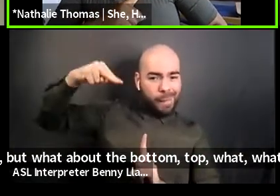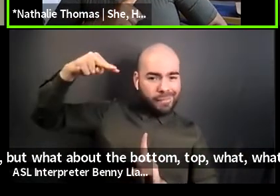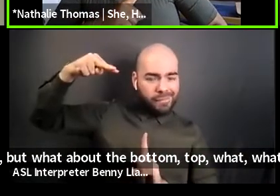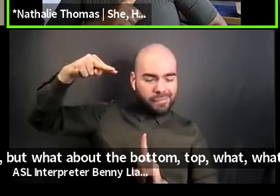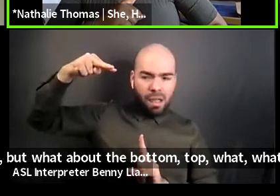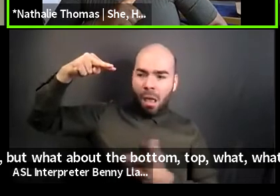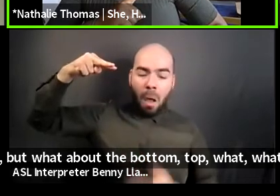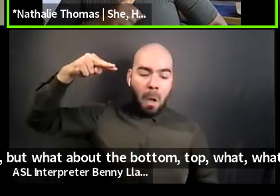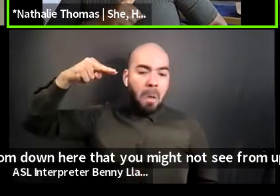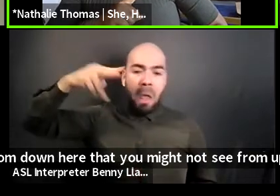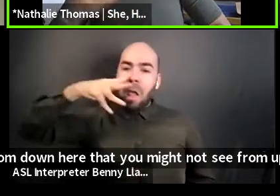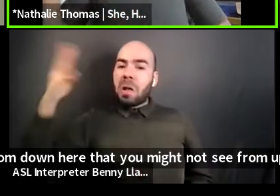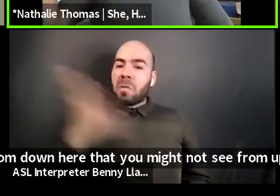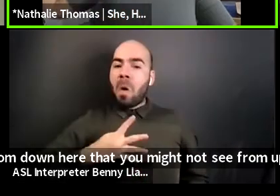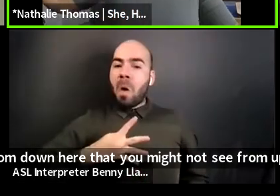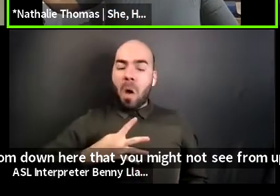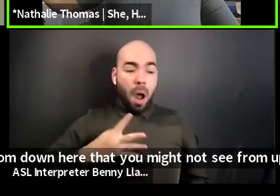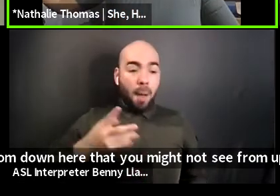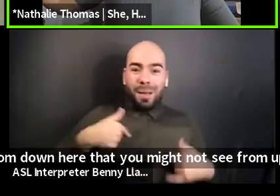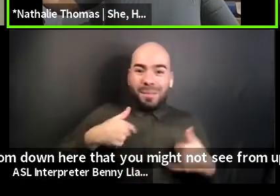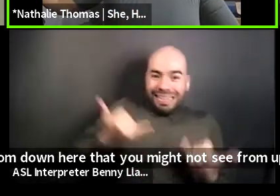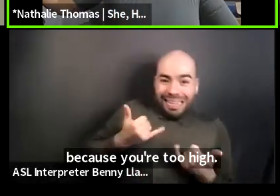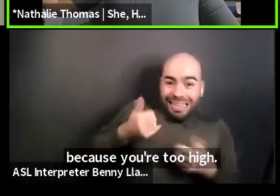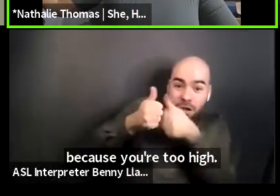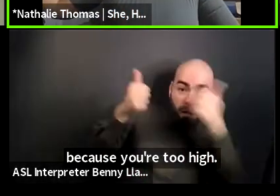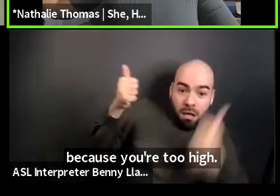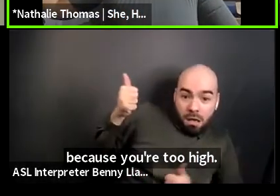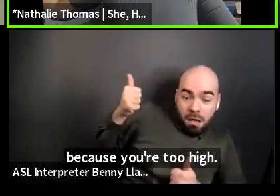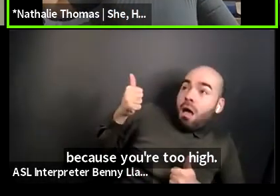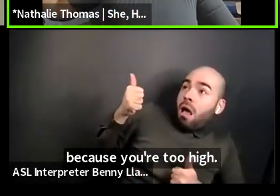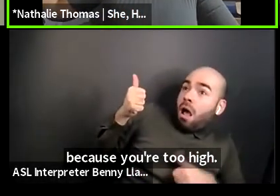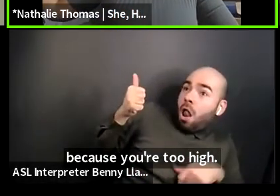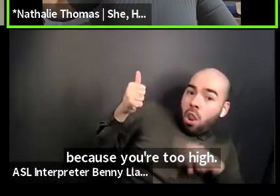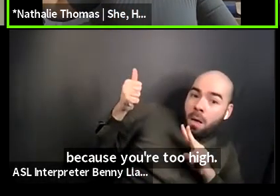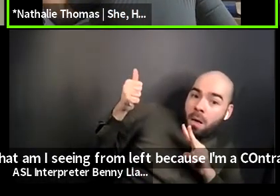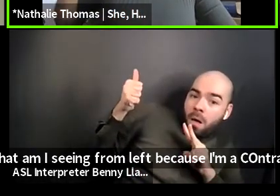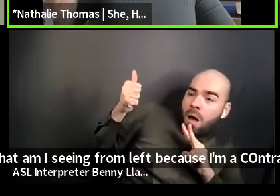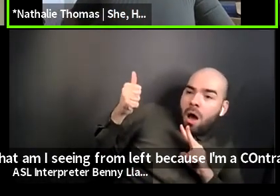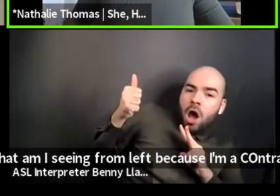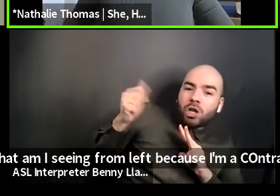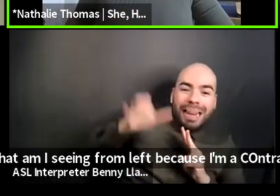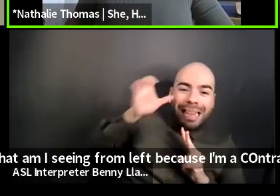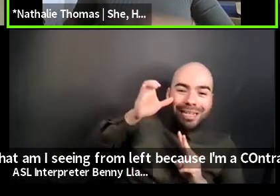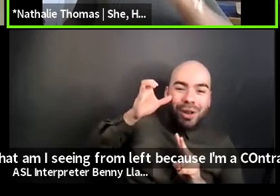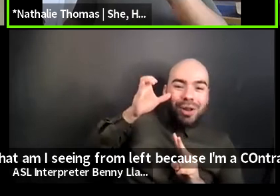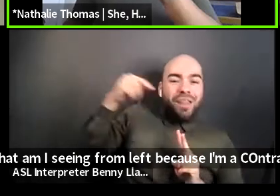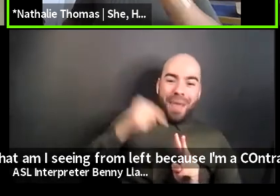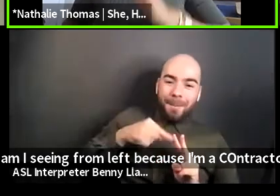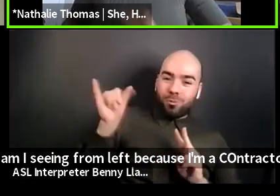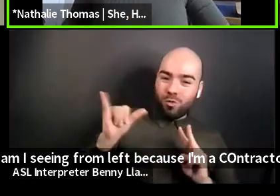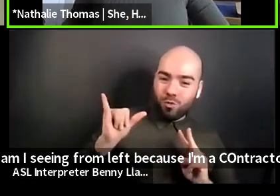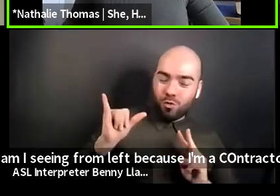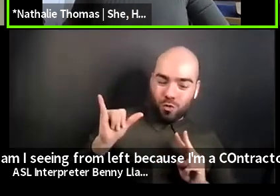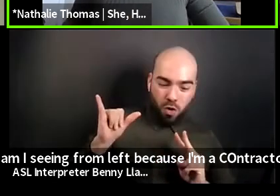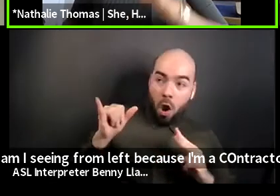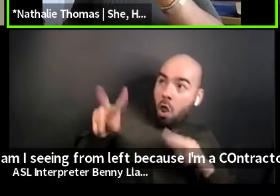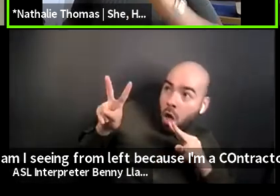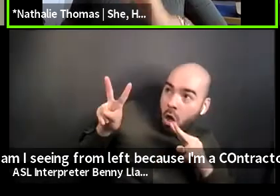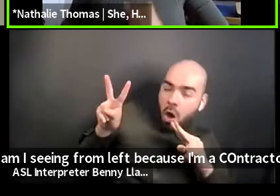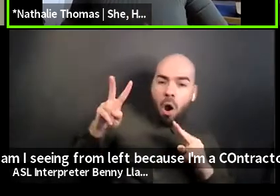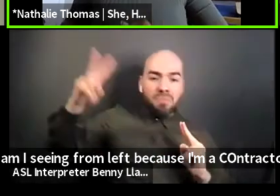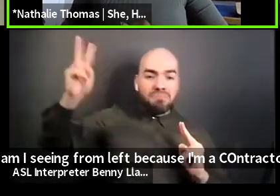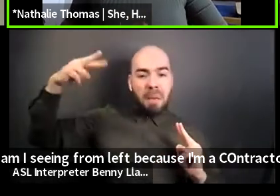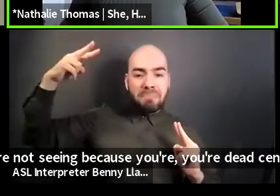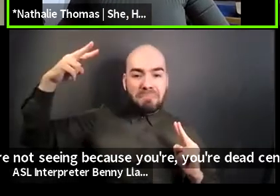there because you're too high? What am I seeing from left because I'm a contractor that you're not seeing because you're dead center in front